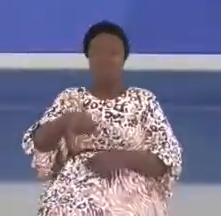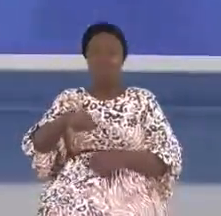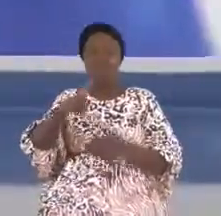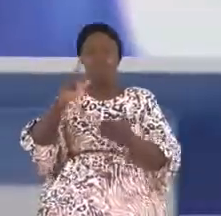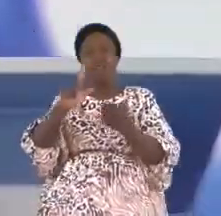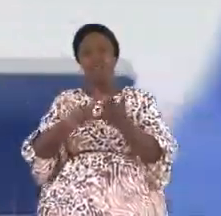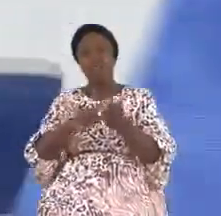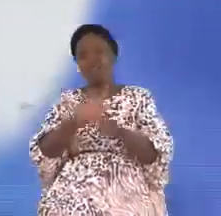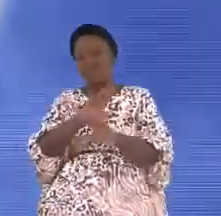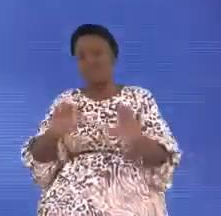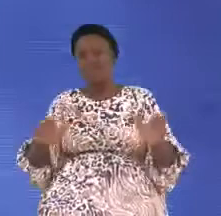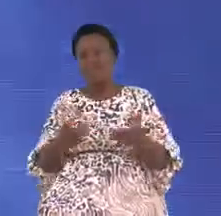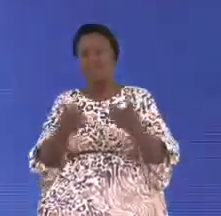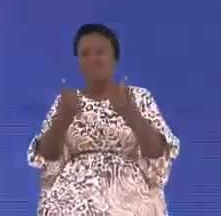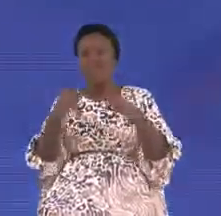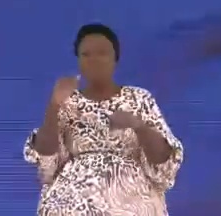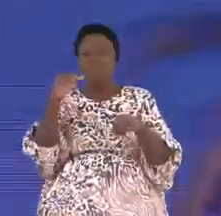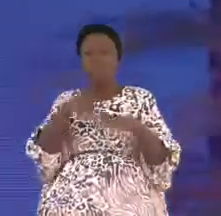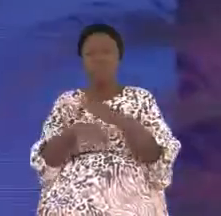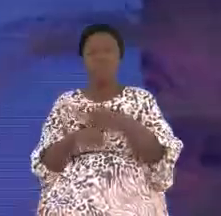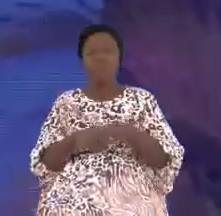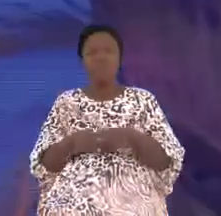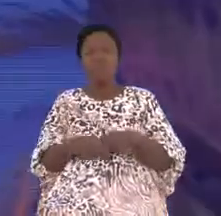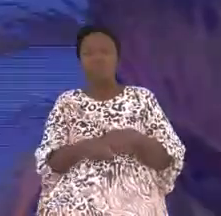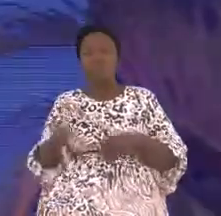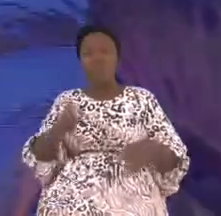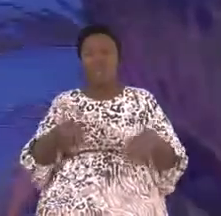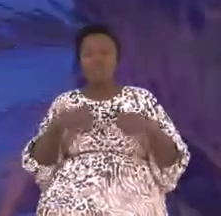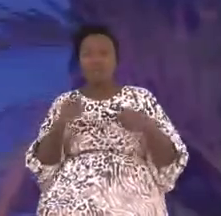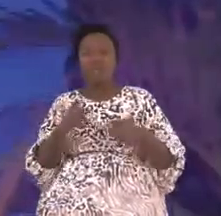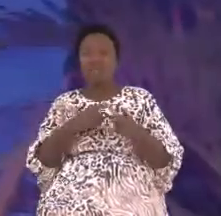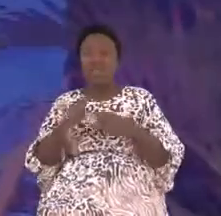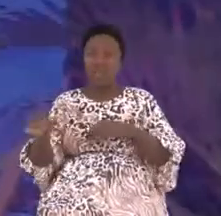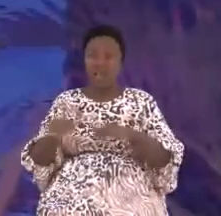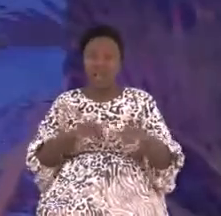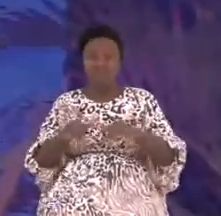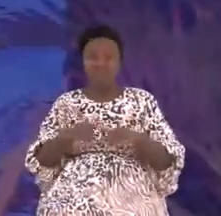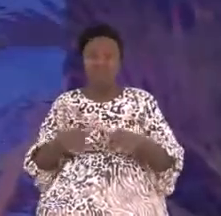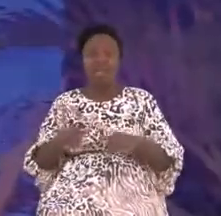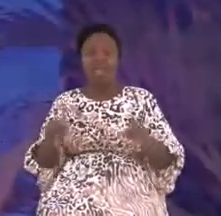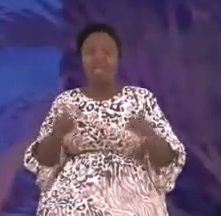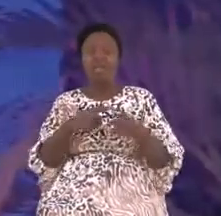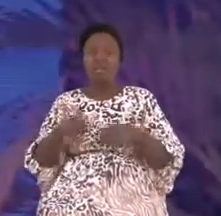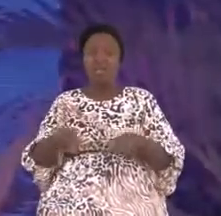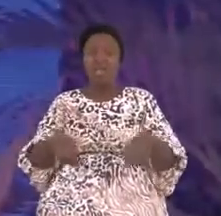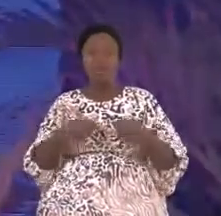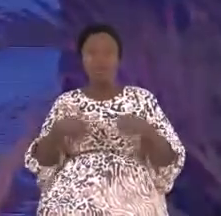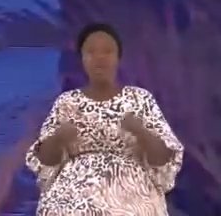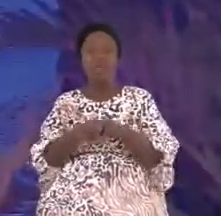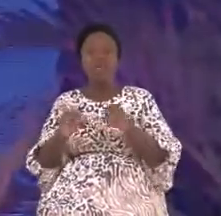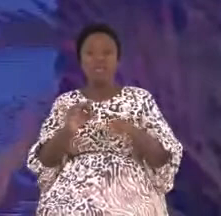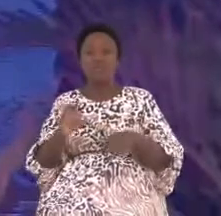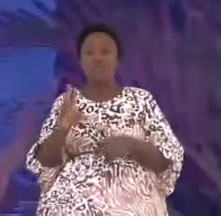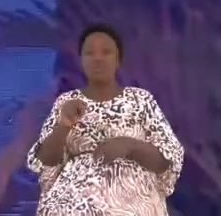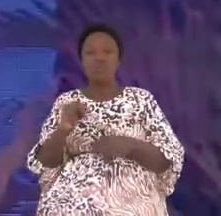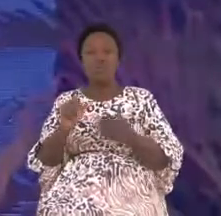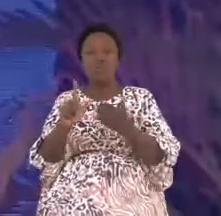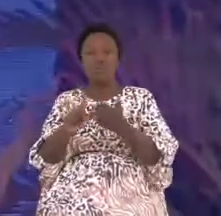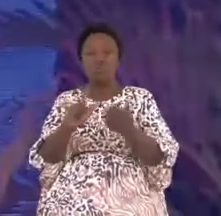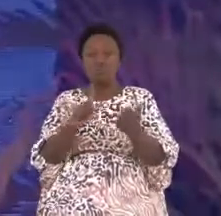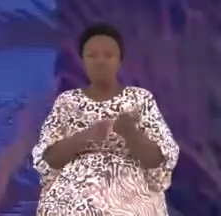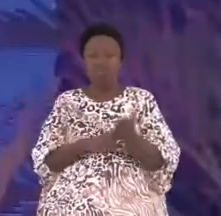came into their lives they acted and delivered a save no rule no